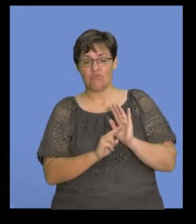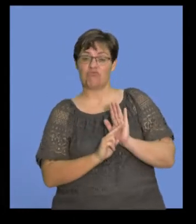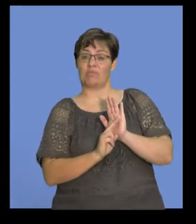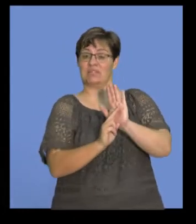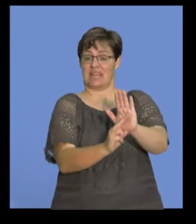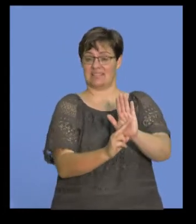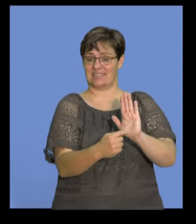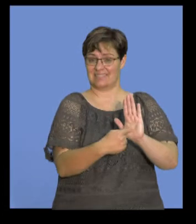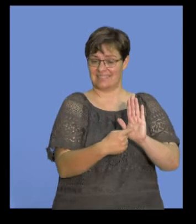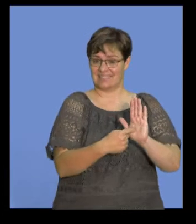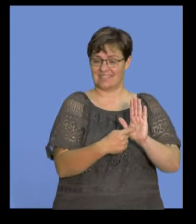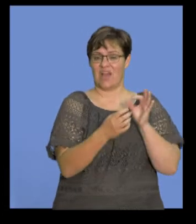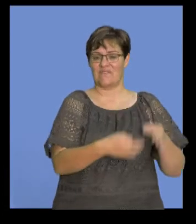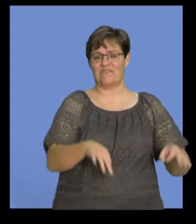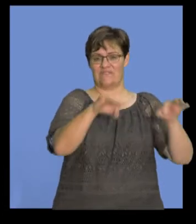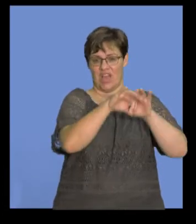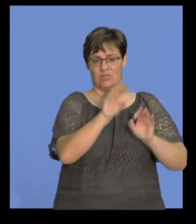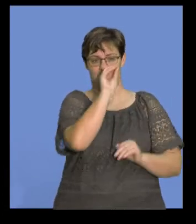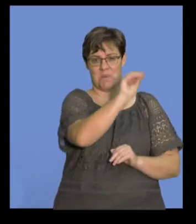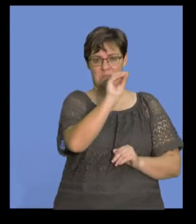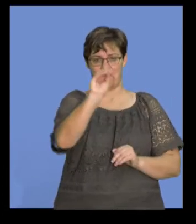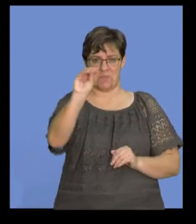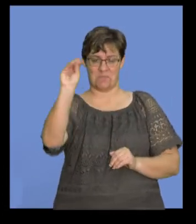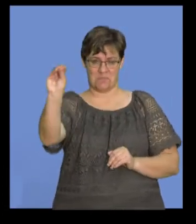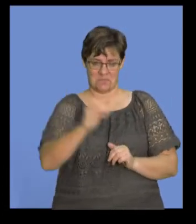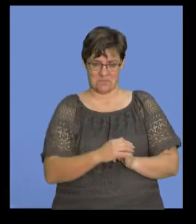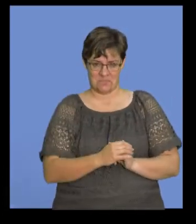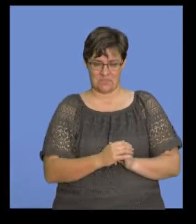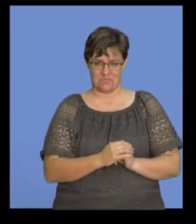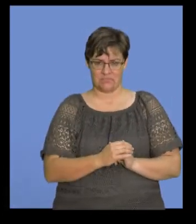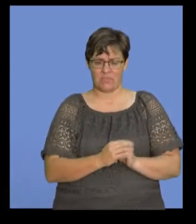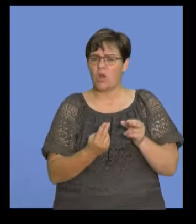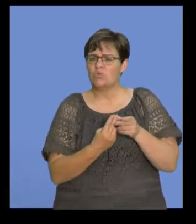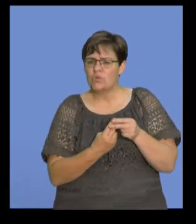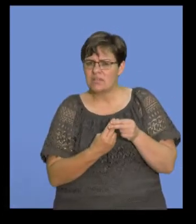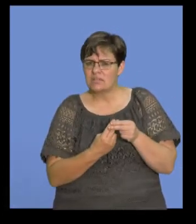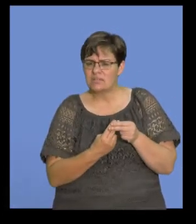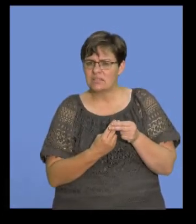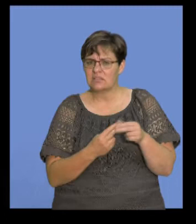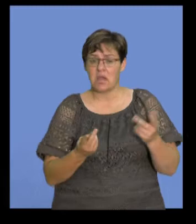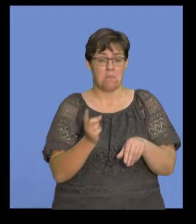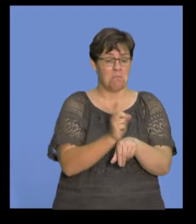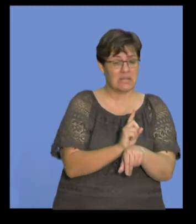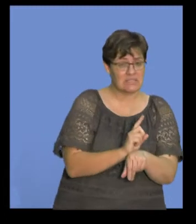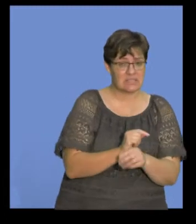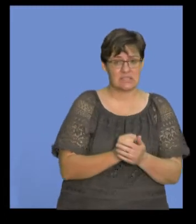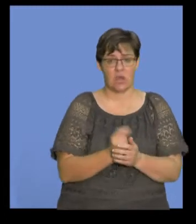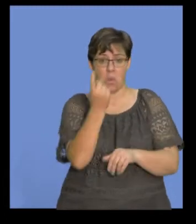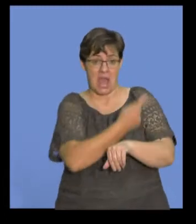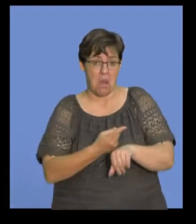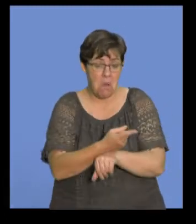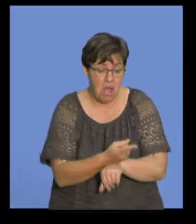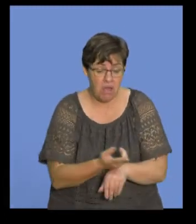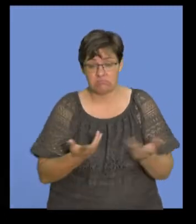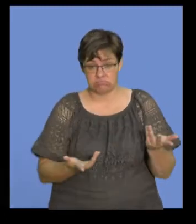is a proportion representation of the values that have been plotted. Look at the unit of measurement. Is it in